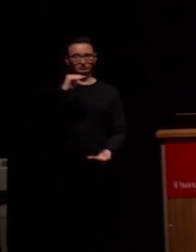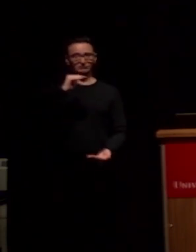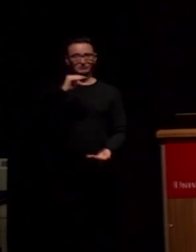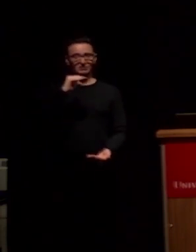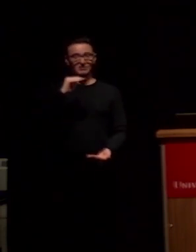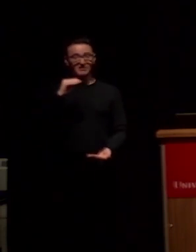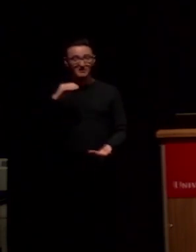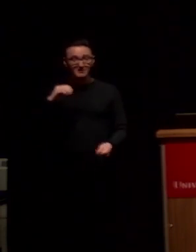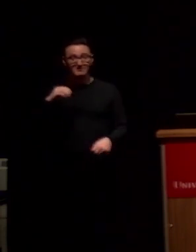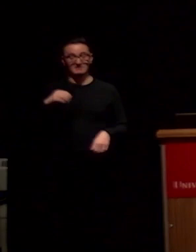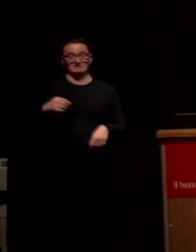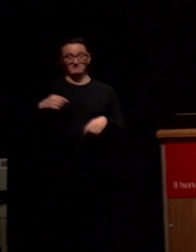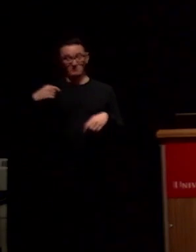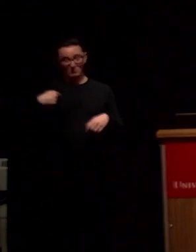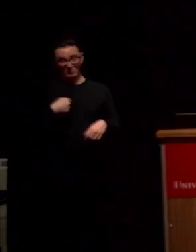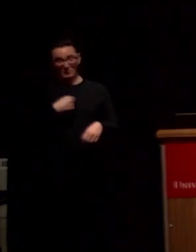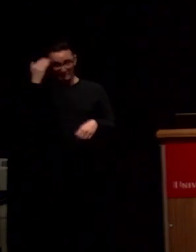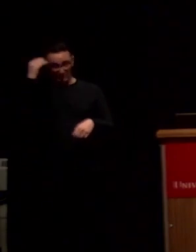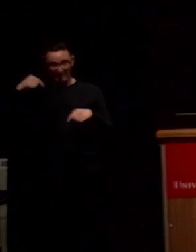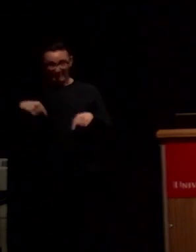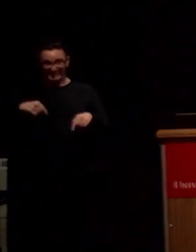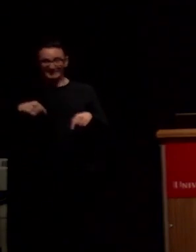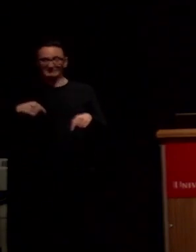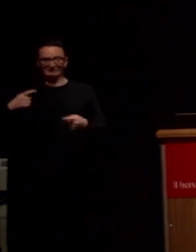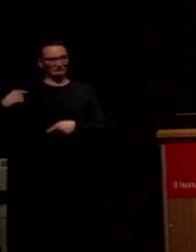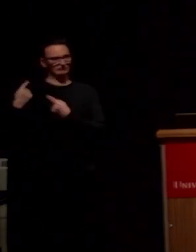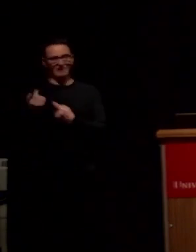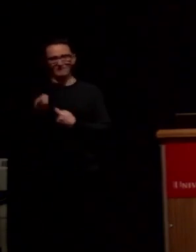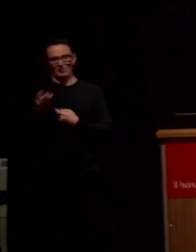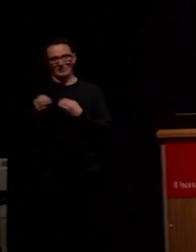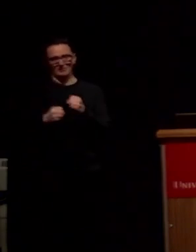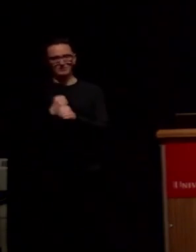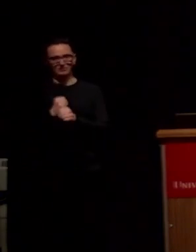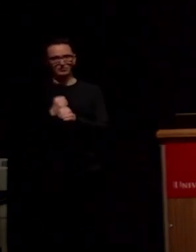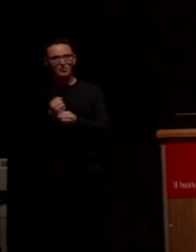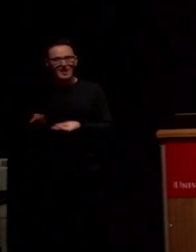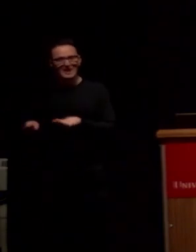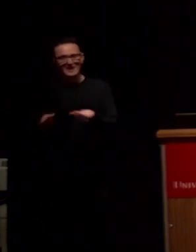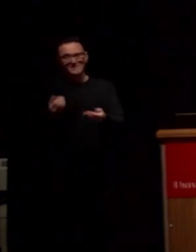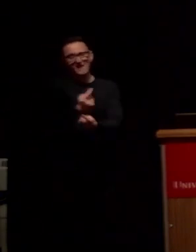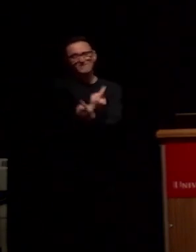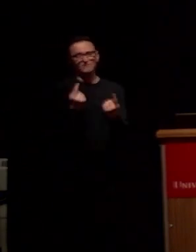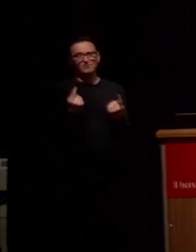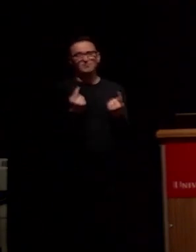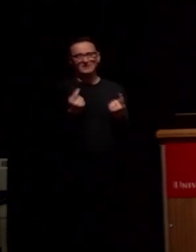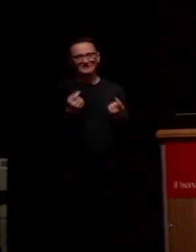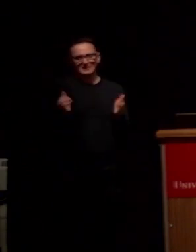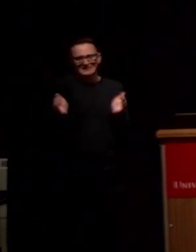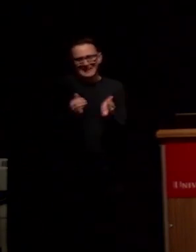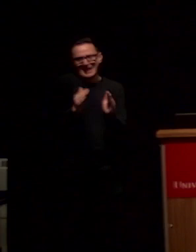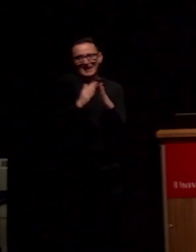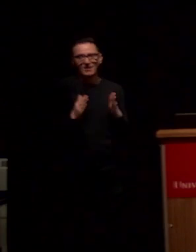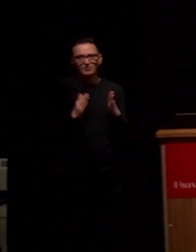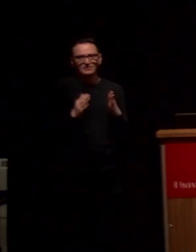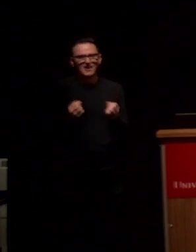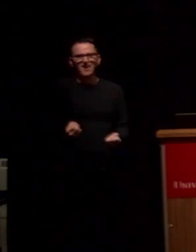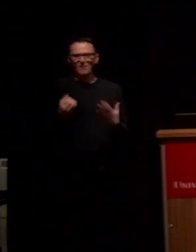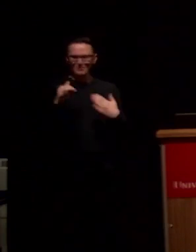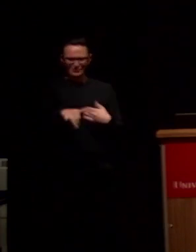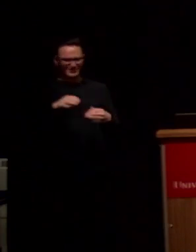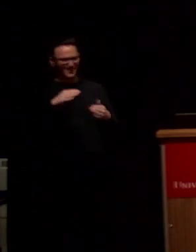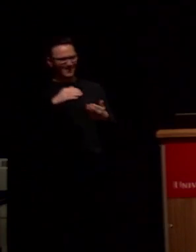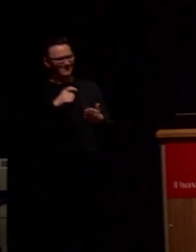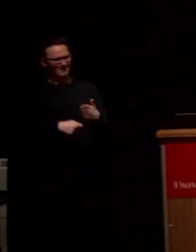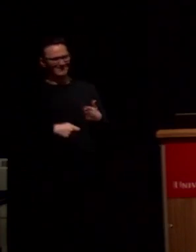lot of firsts over the last couple of years. So give everybody a tiny house. How much can that cost, right? It certainly is